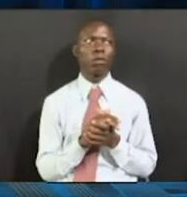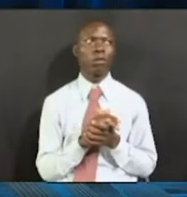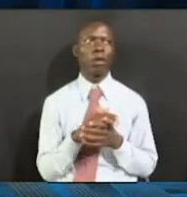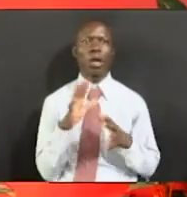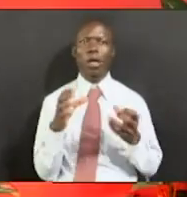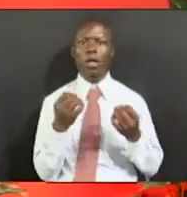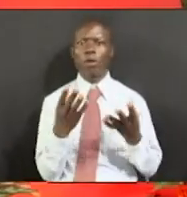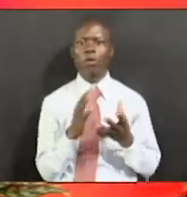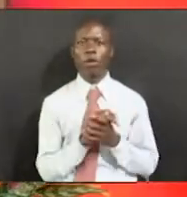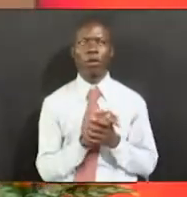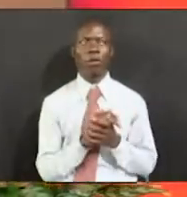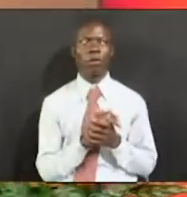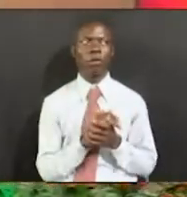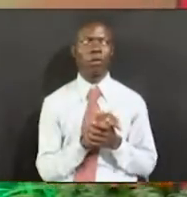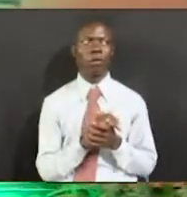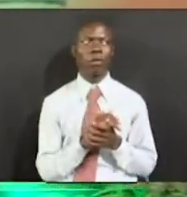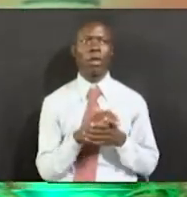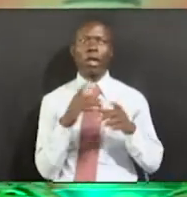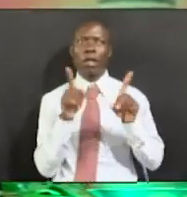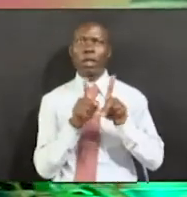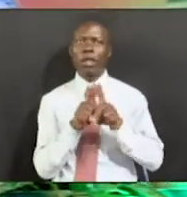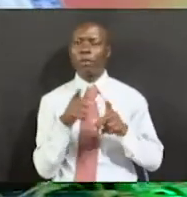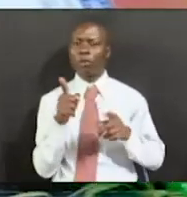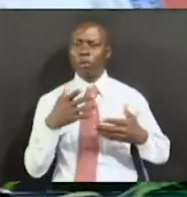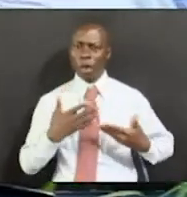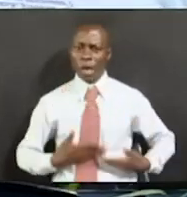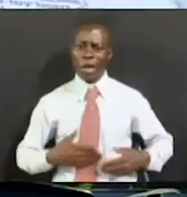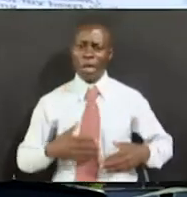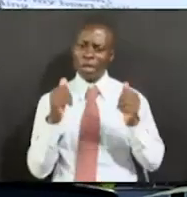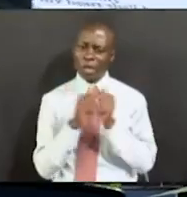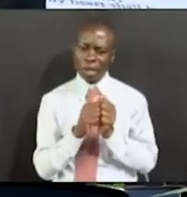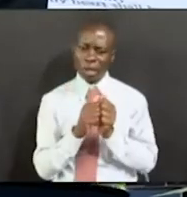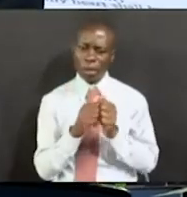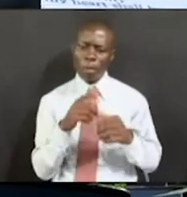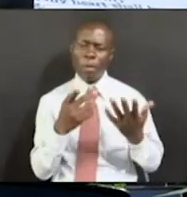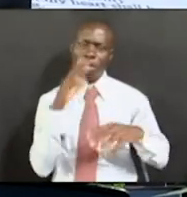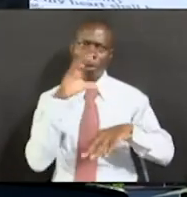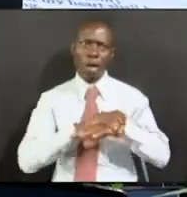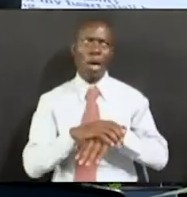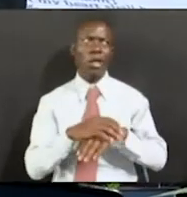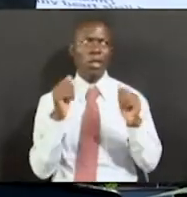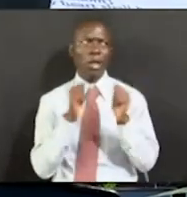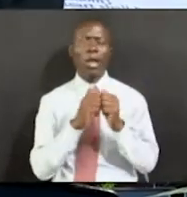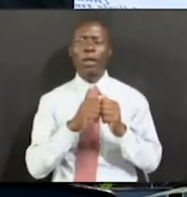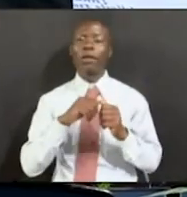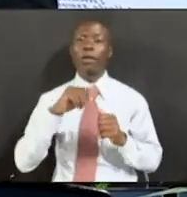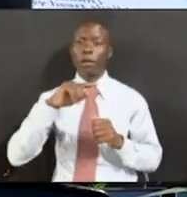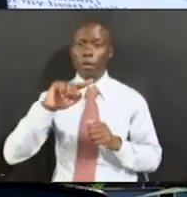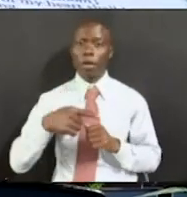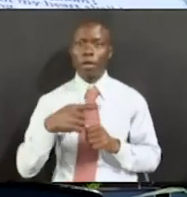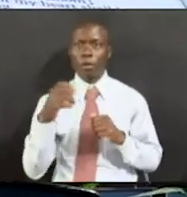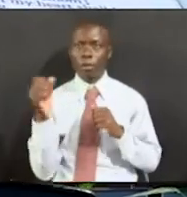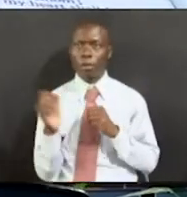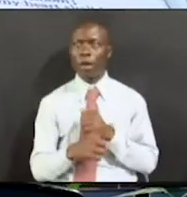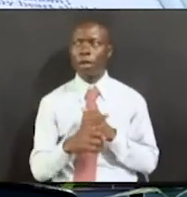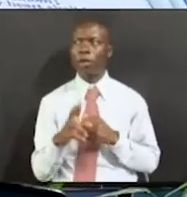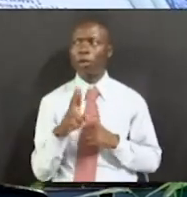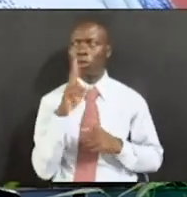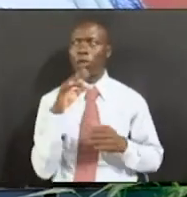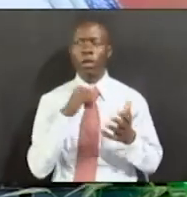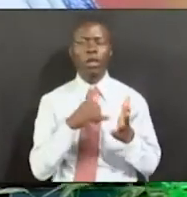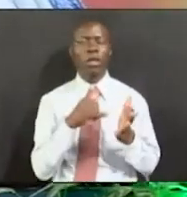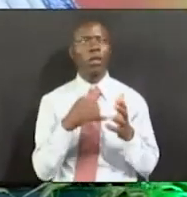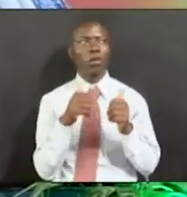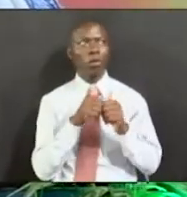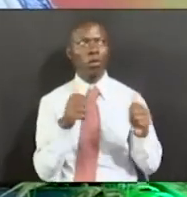Hallelujah. Even if you are earning 10,000 per month, use it wisely. God